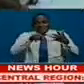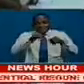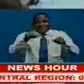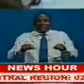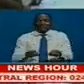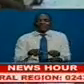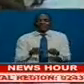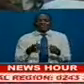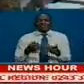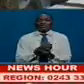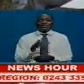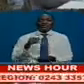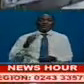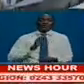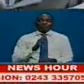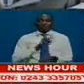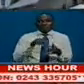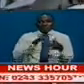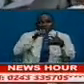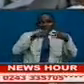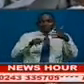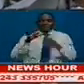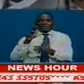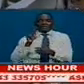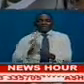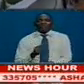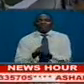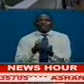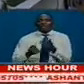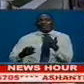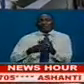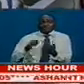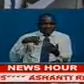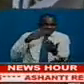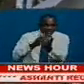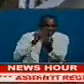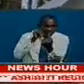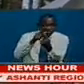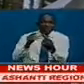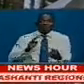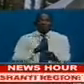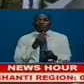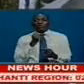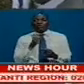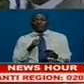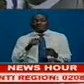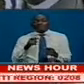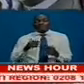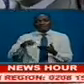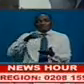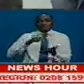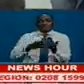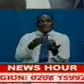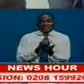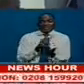areas the new 13-member governing board is going to assist the bank to achieve. The board is chaired by the governor of the central